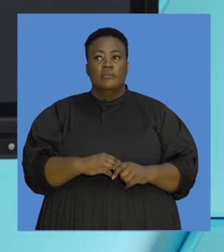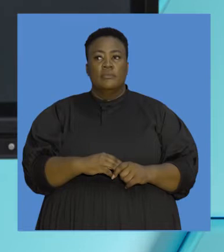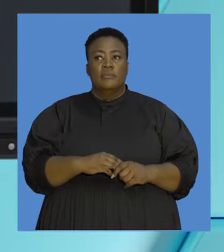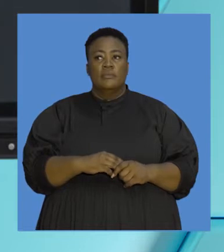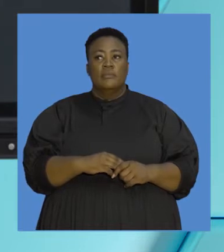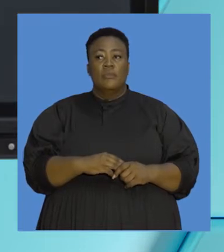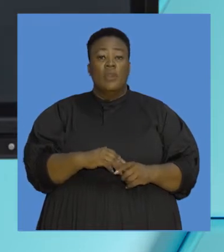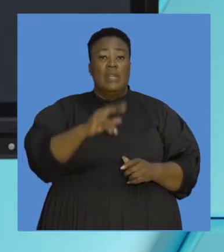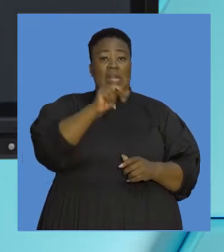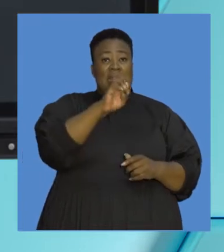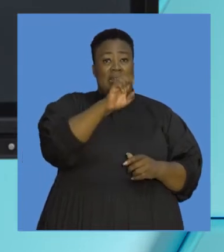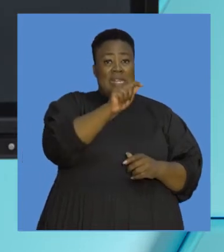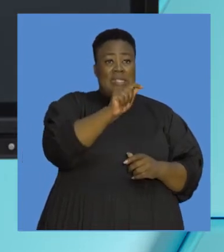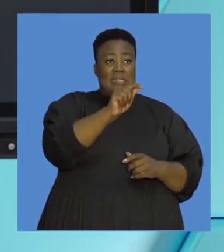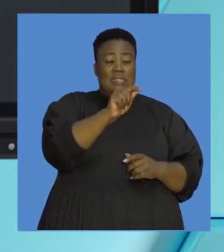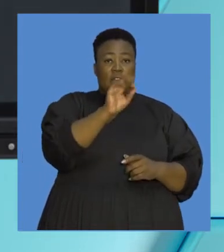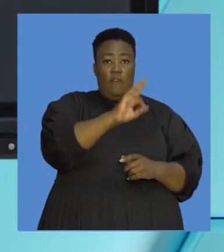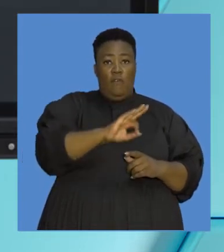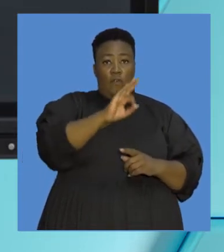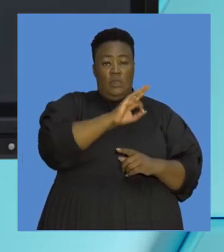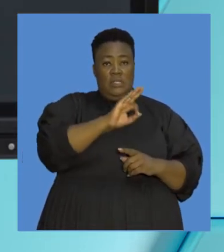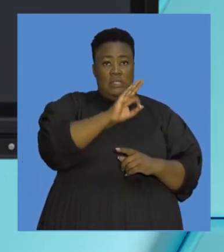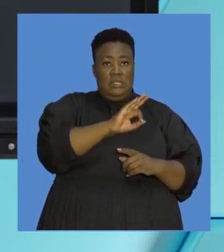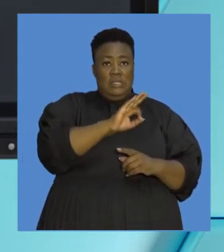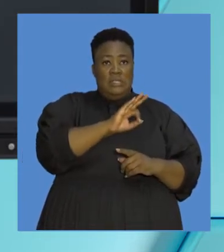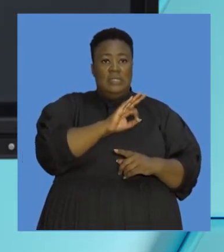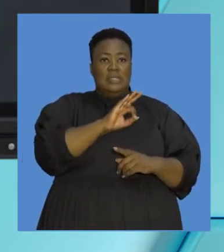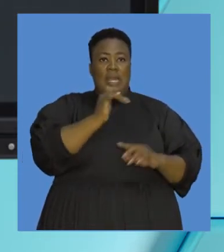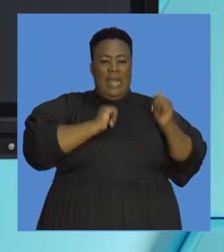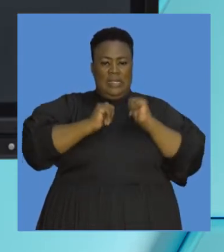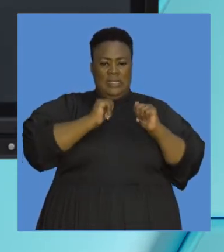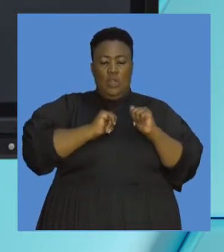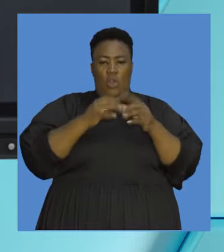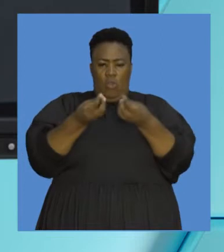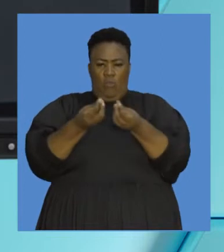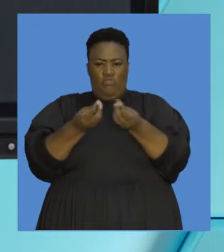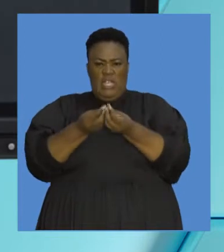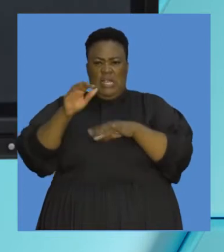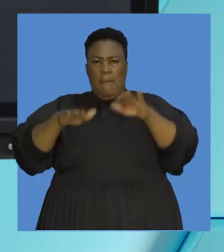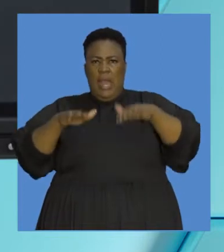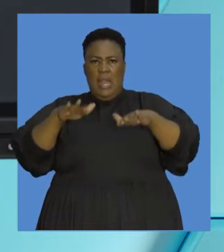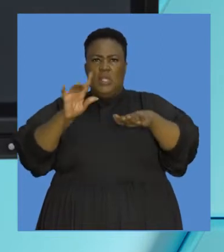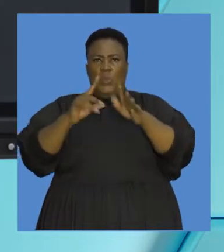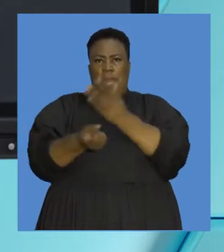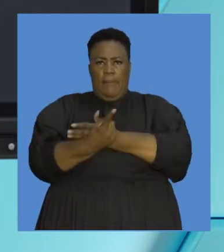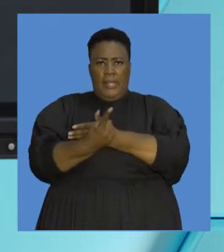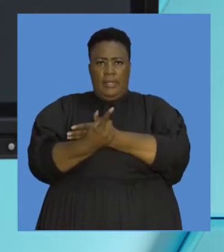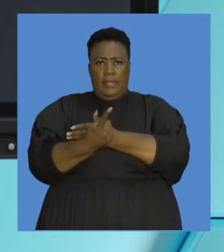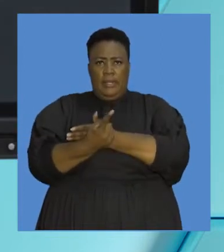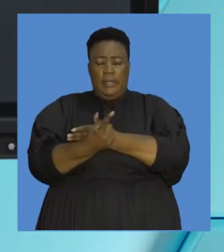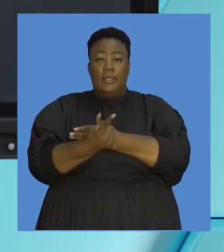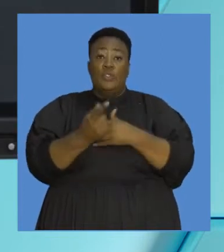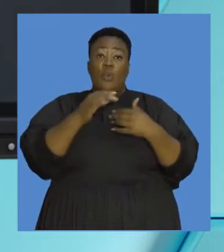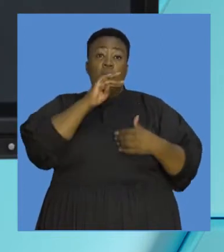net forces acting on an object are balanced? In other words, my net force is